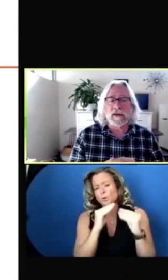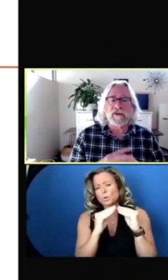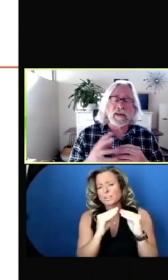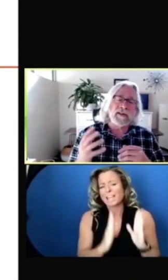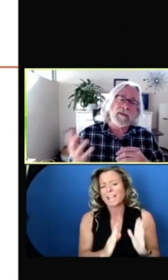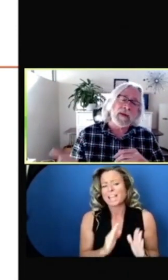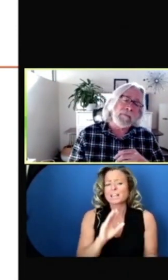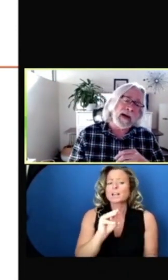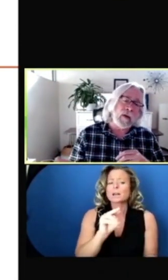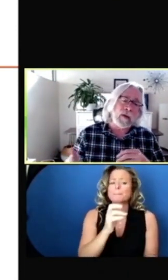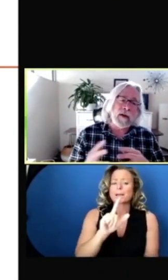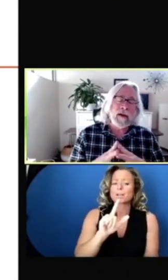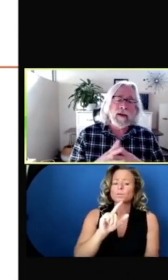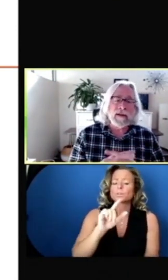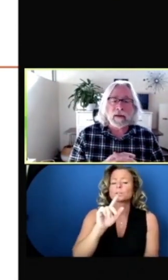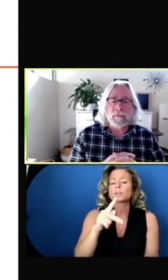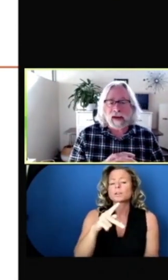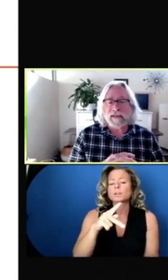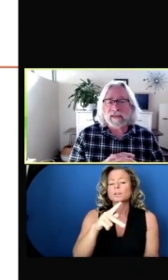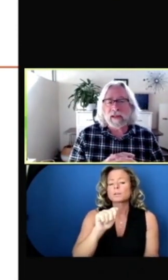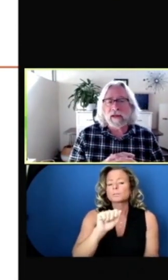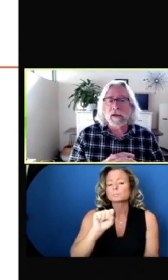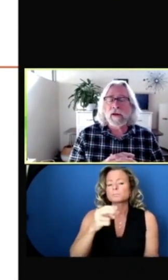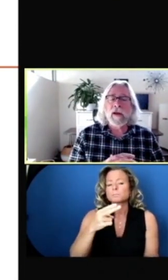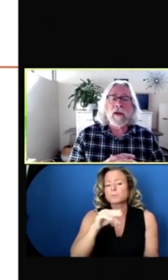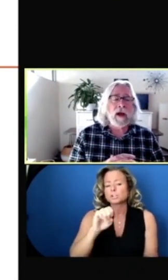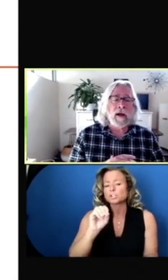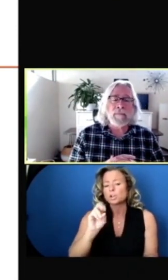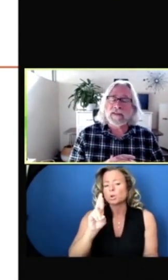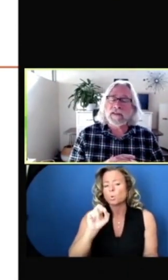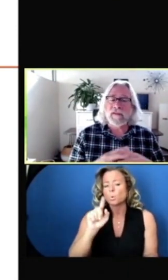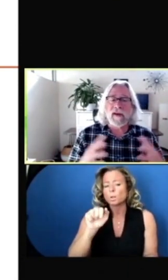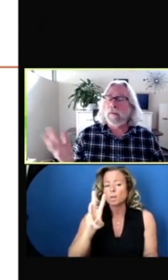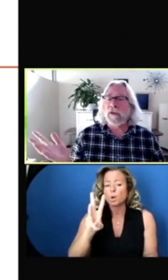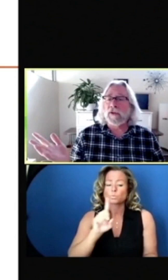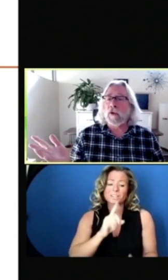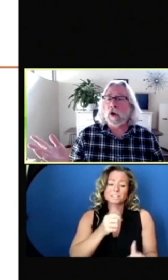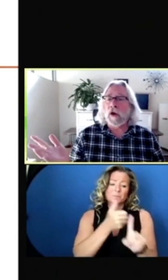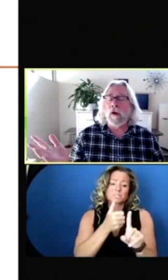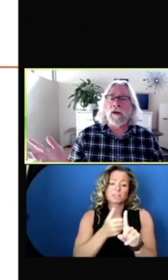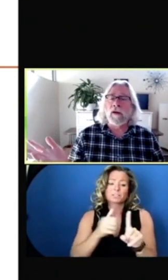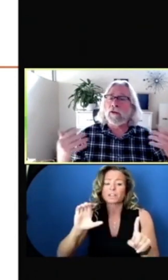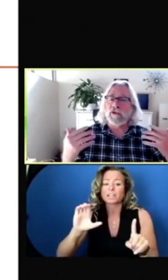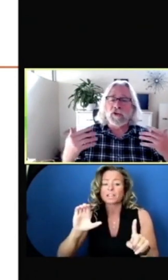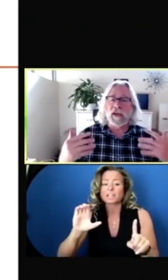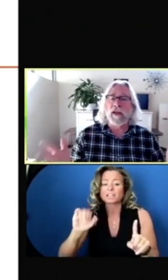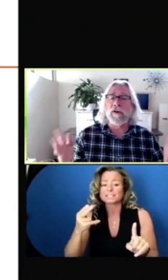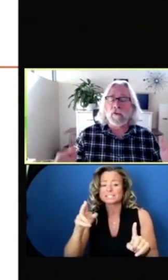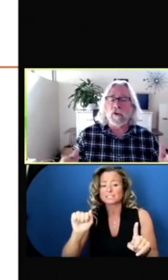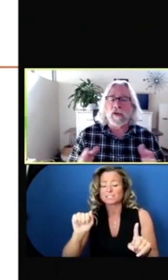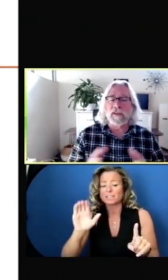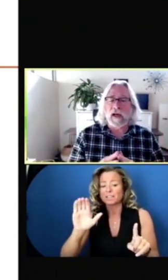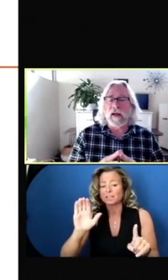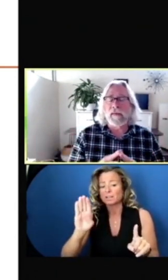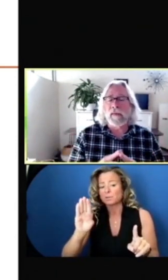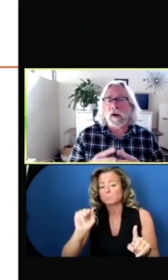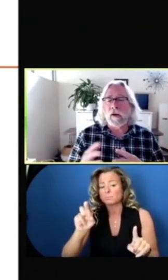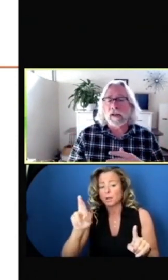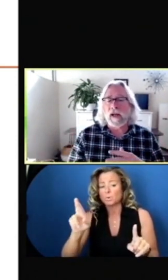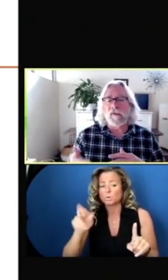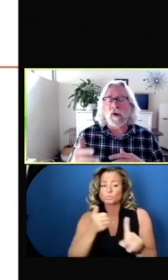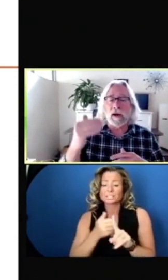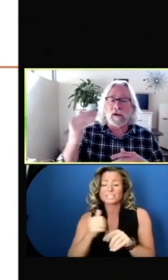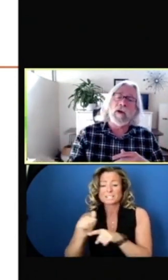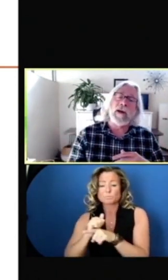is our editor-in-chief. Cynthia Bauer is our practice editor. This is available at no cost. All the articles you can get at no cost on